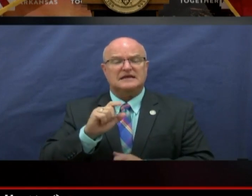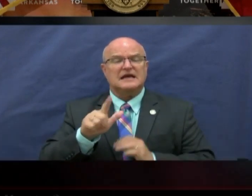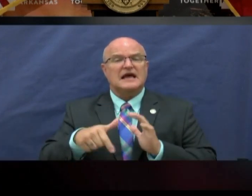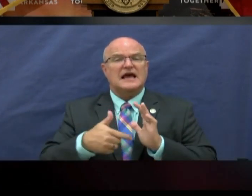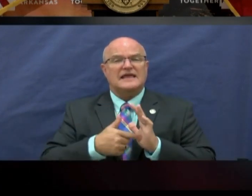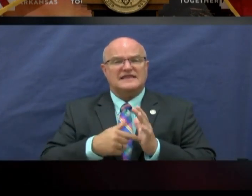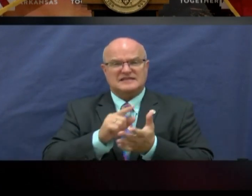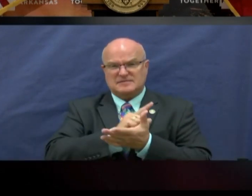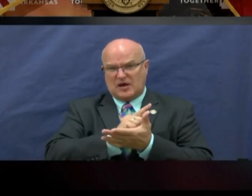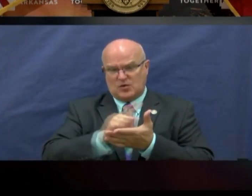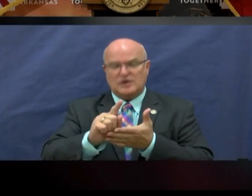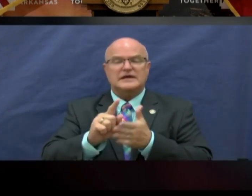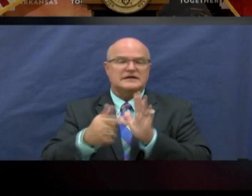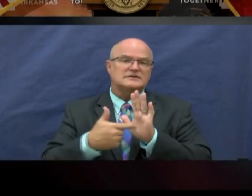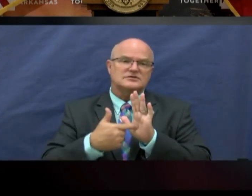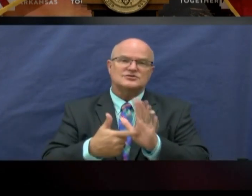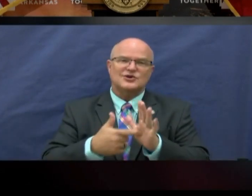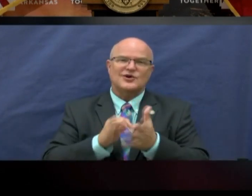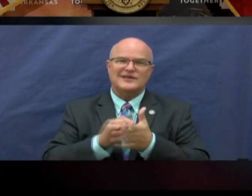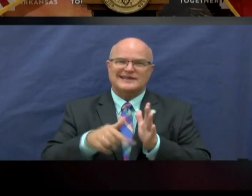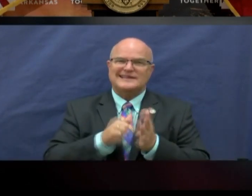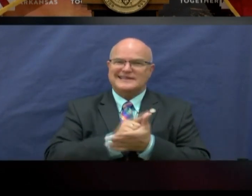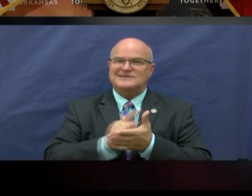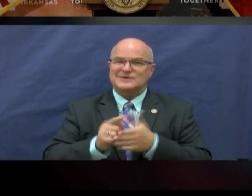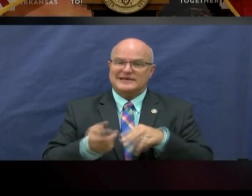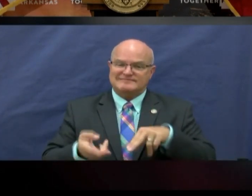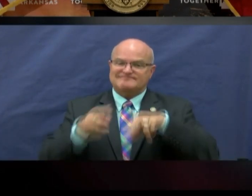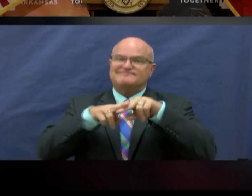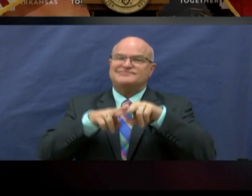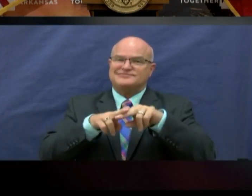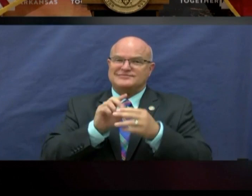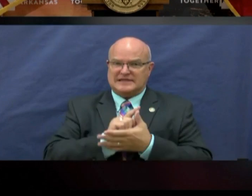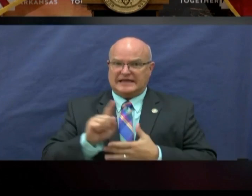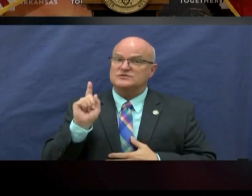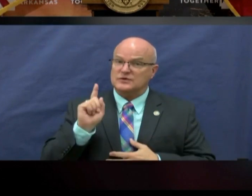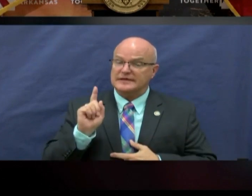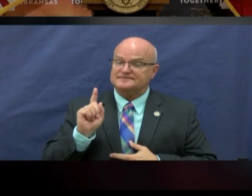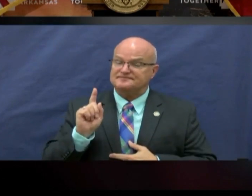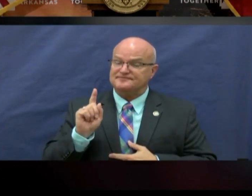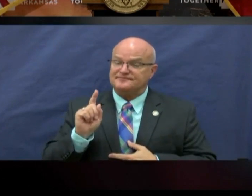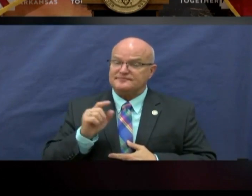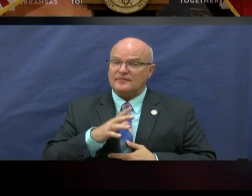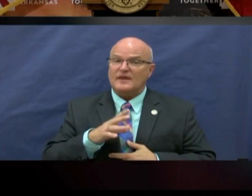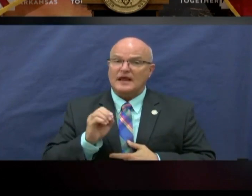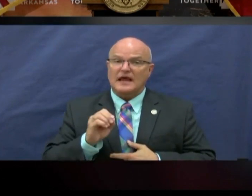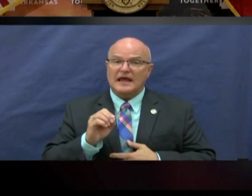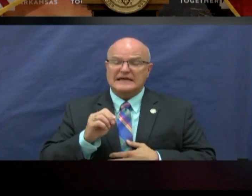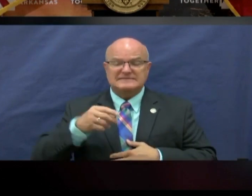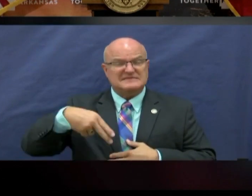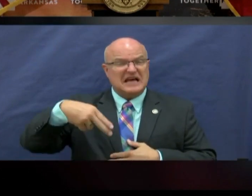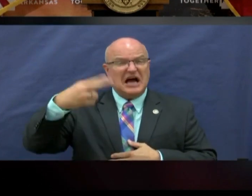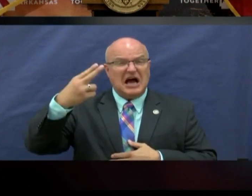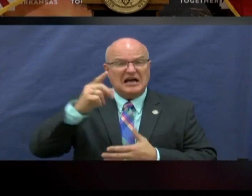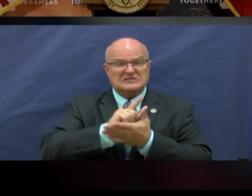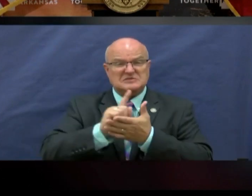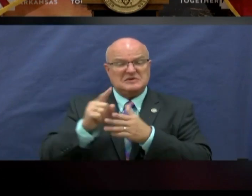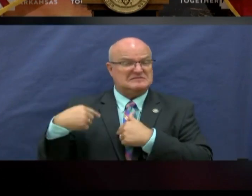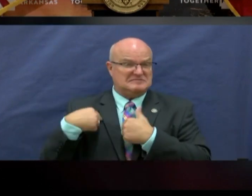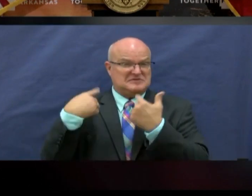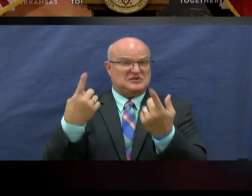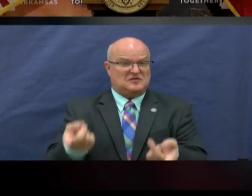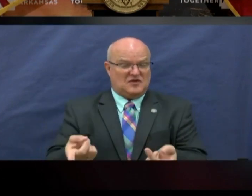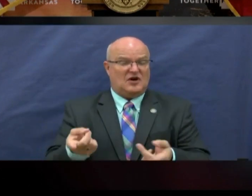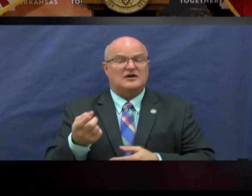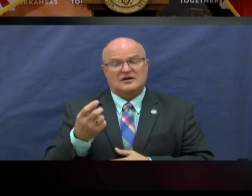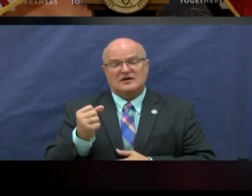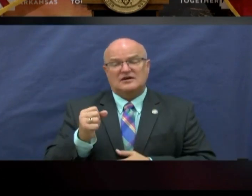by week, just to show that this week is up over the last week, and it is the highest week that we've had. And